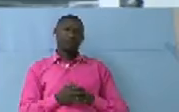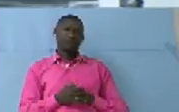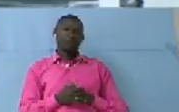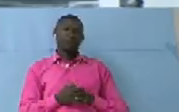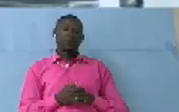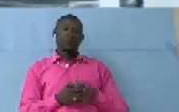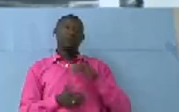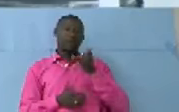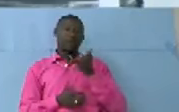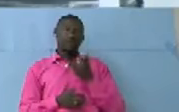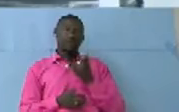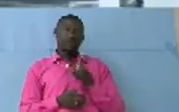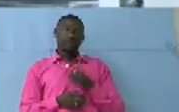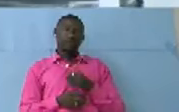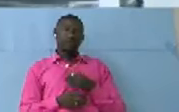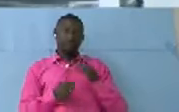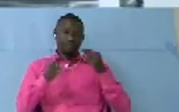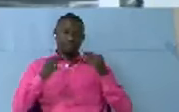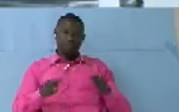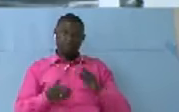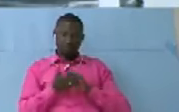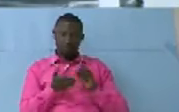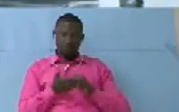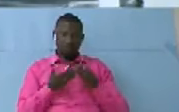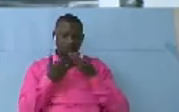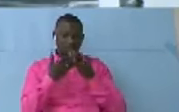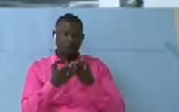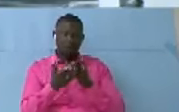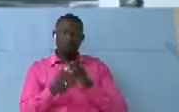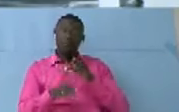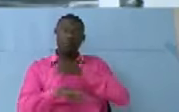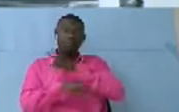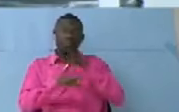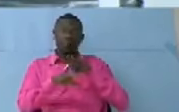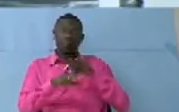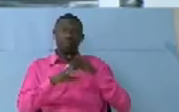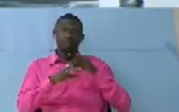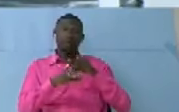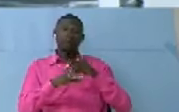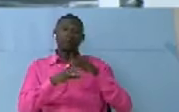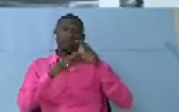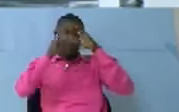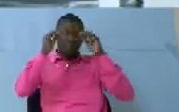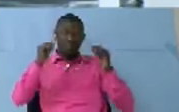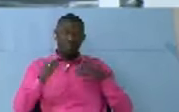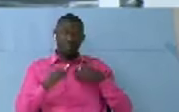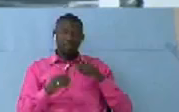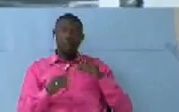They took our statements, but where we gave the statement, the office in which we gave the statement,